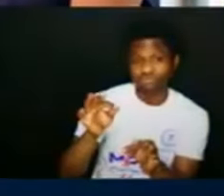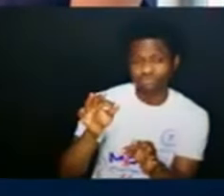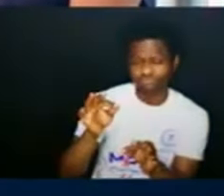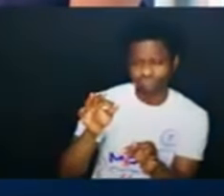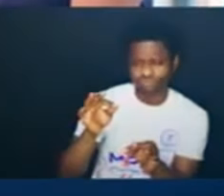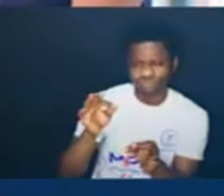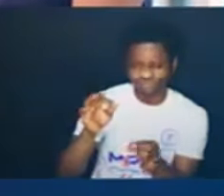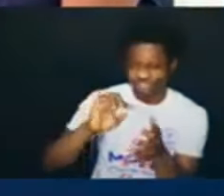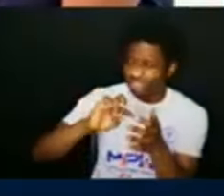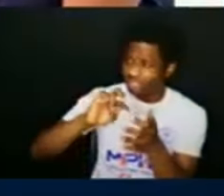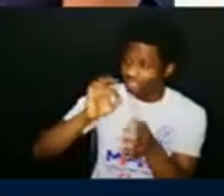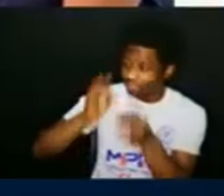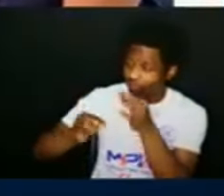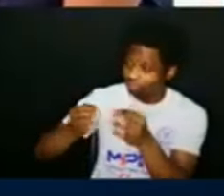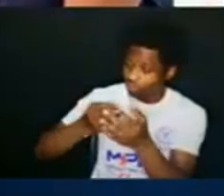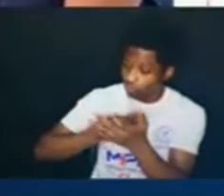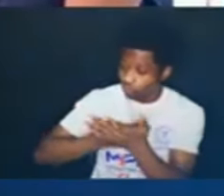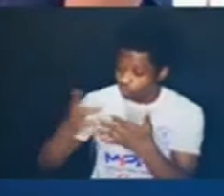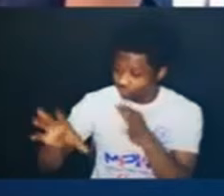if something is brought by the Spirit of